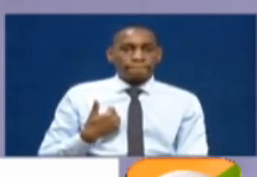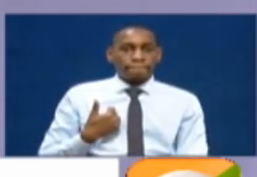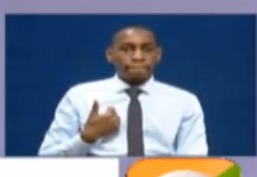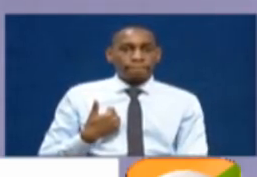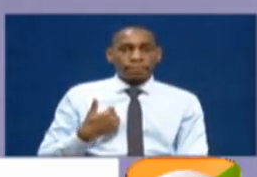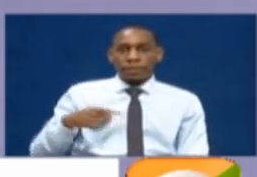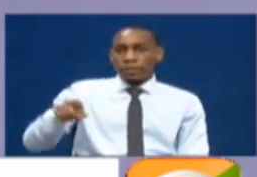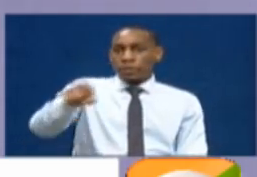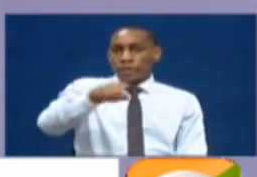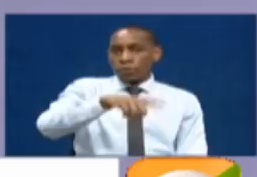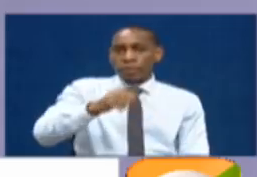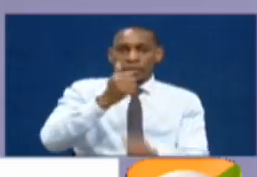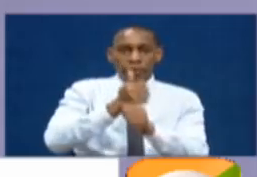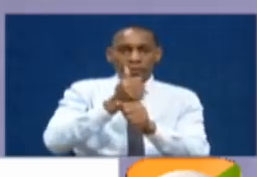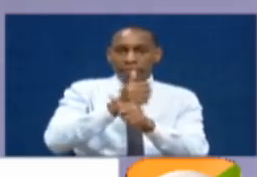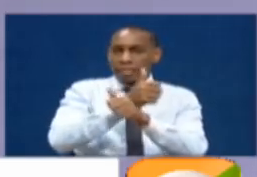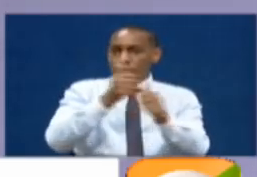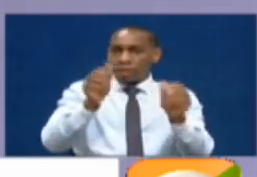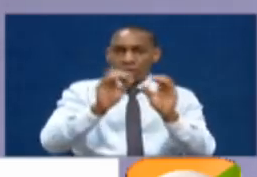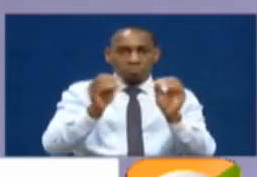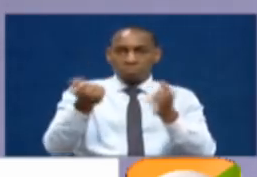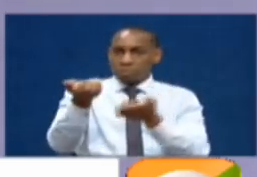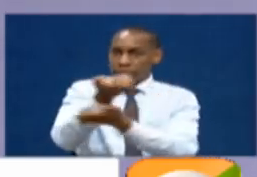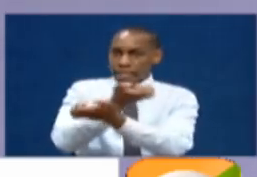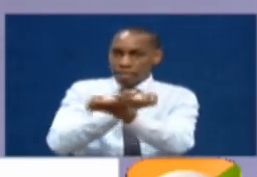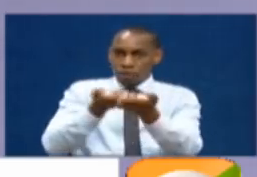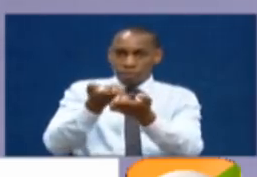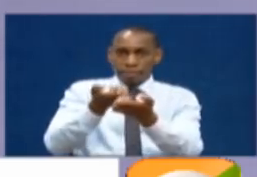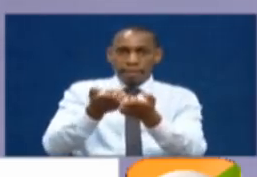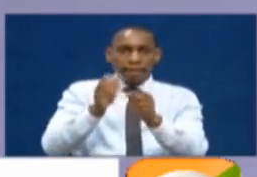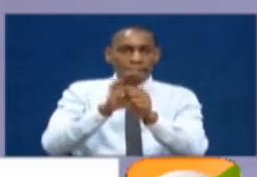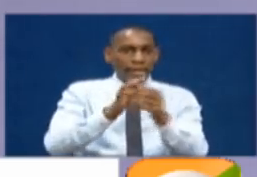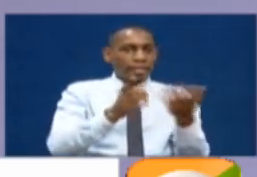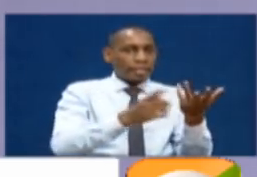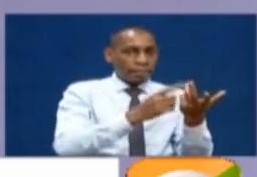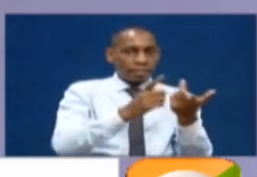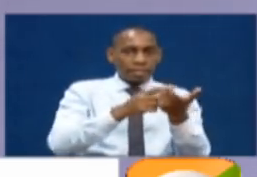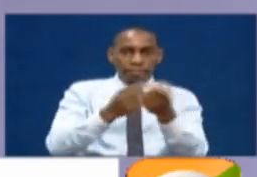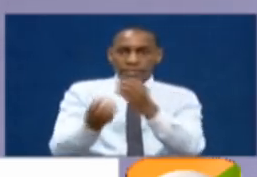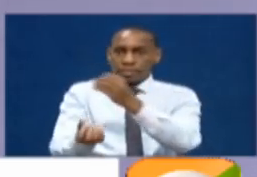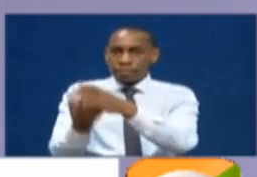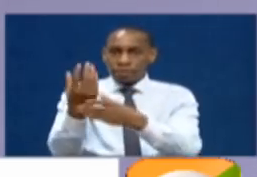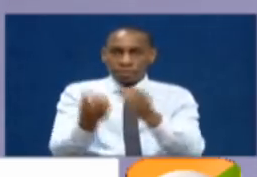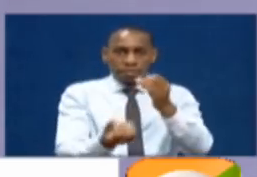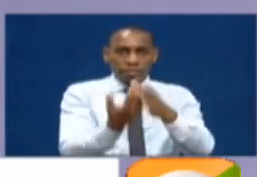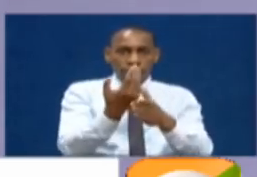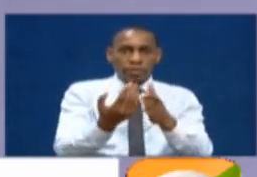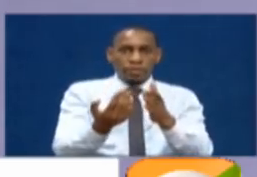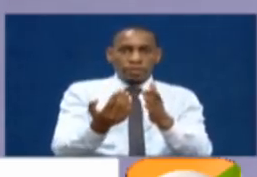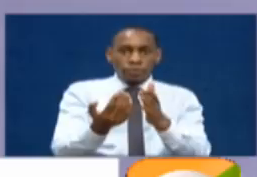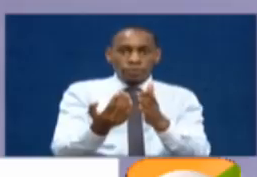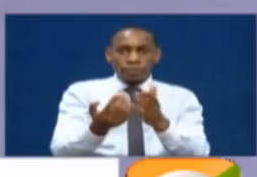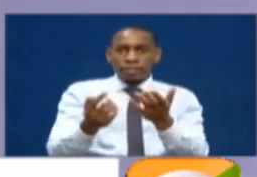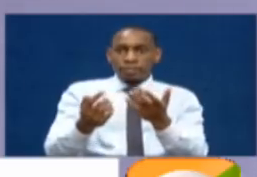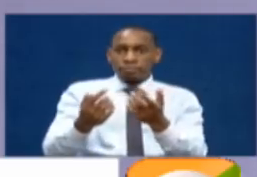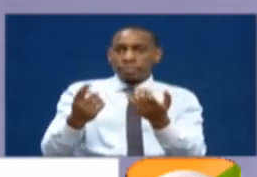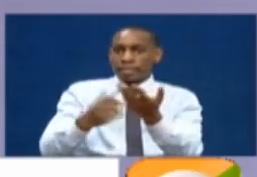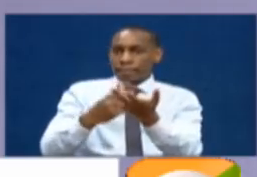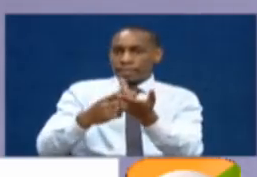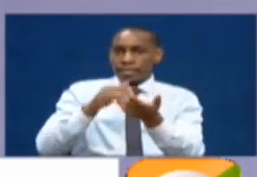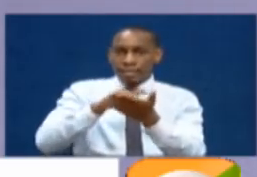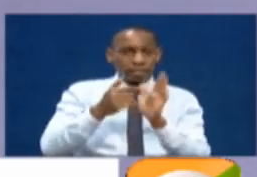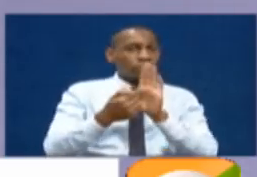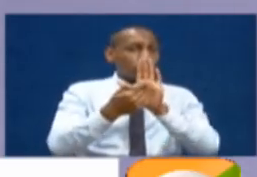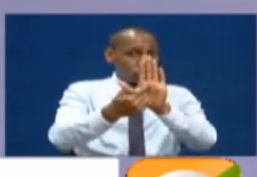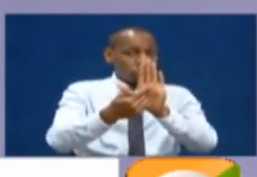are not doing very well economically. There are a lot of statistics that are being churned out, glowing statistics that tend to give the